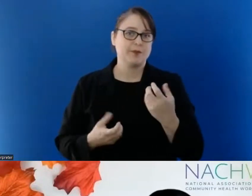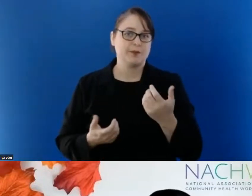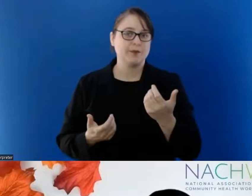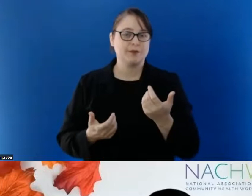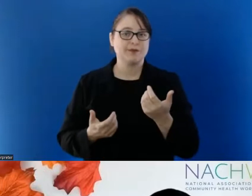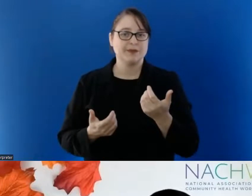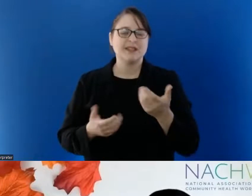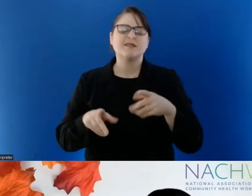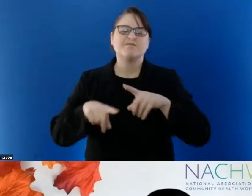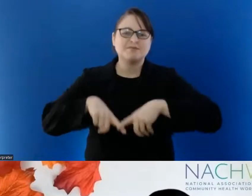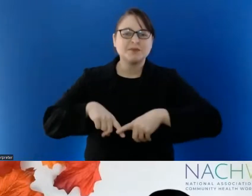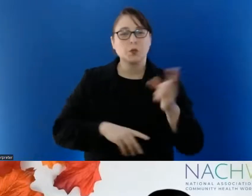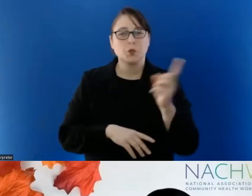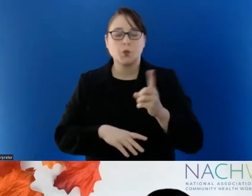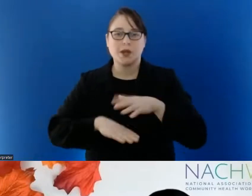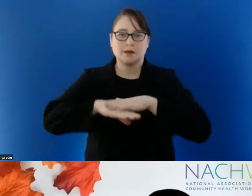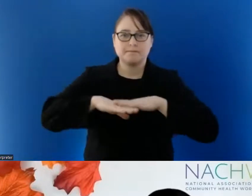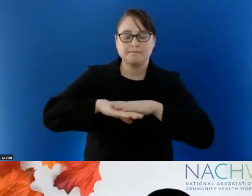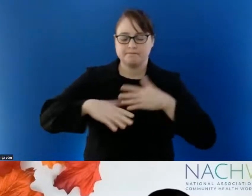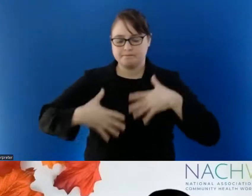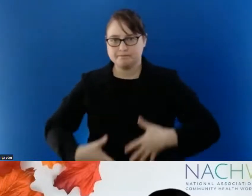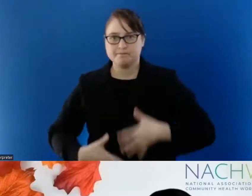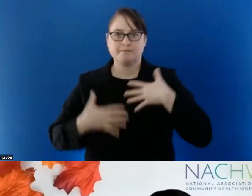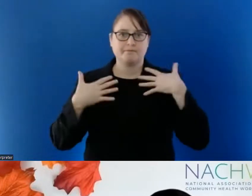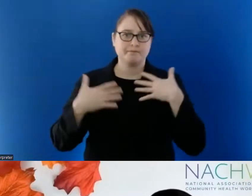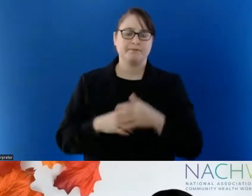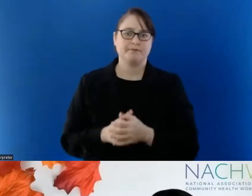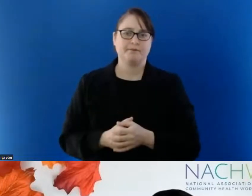on where the sores and the lesions were to begin with.